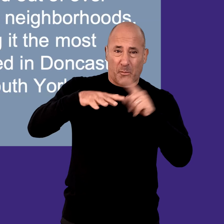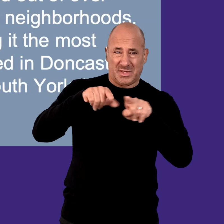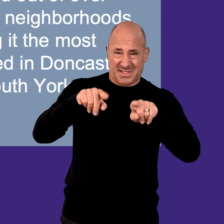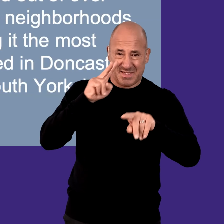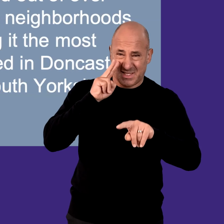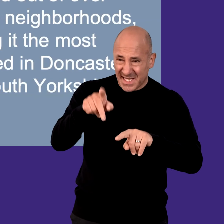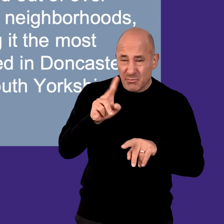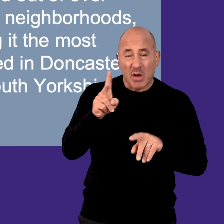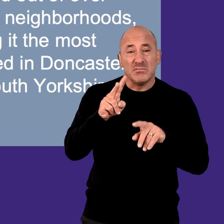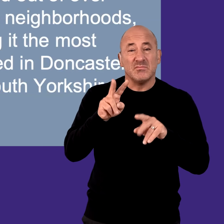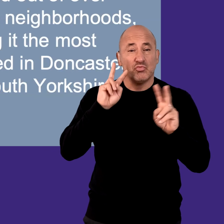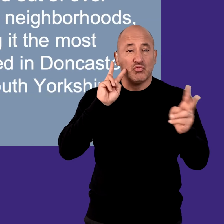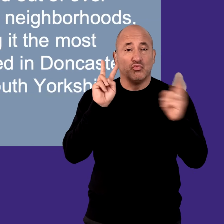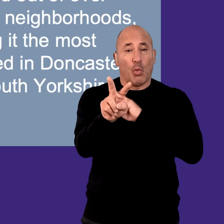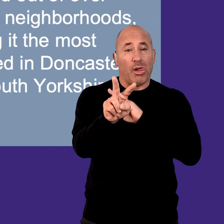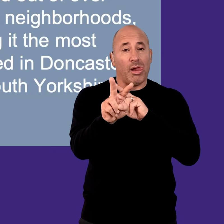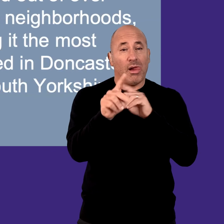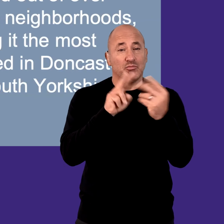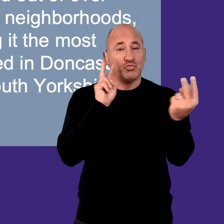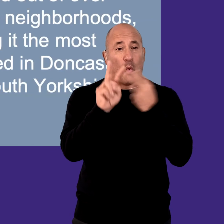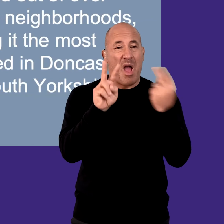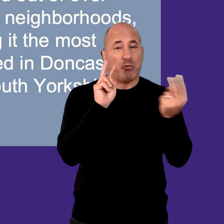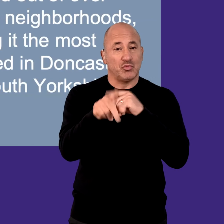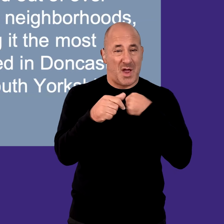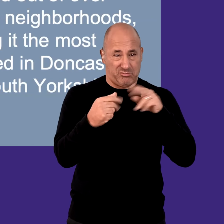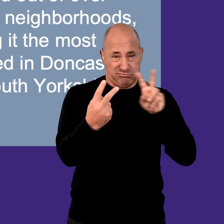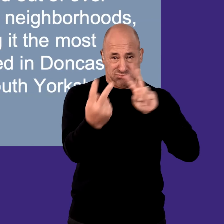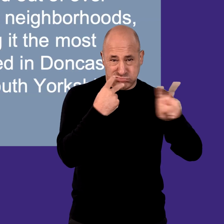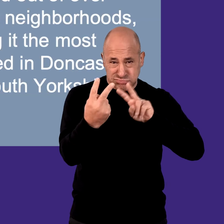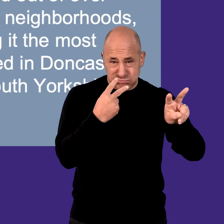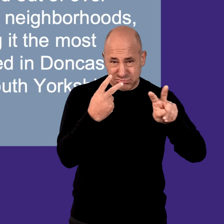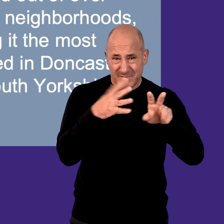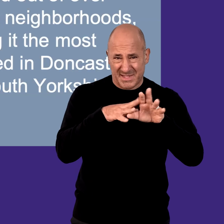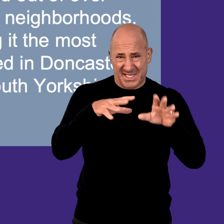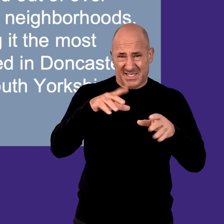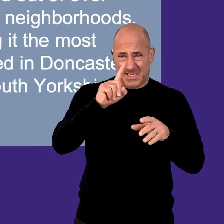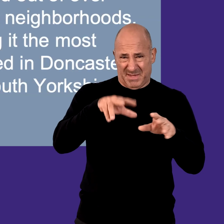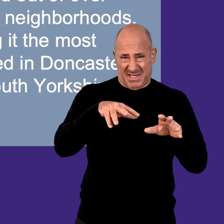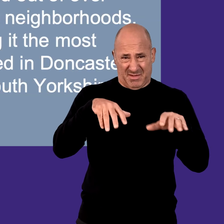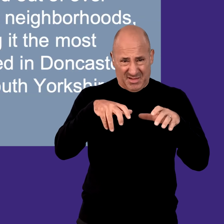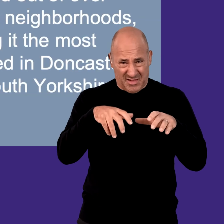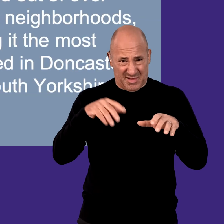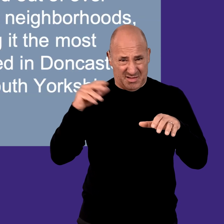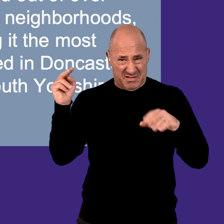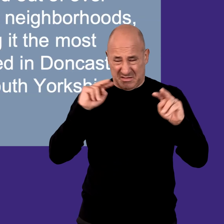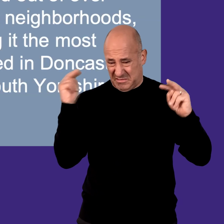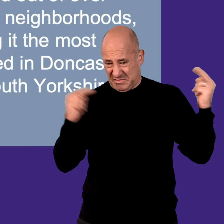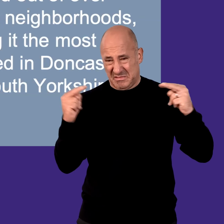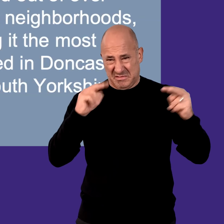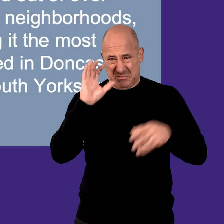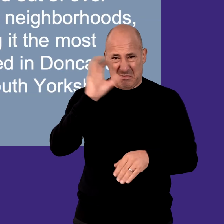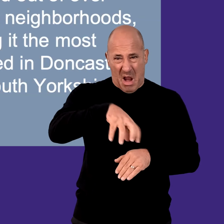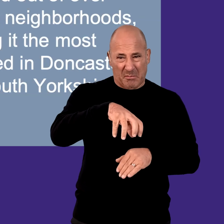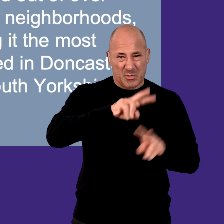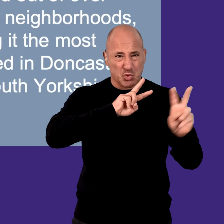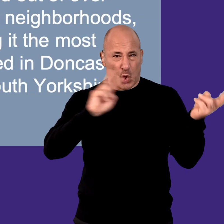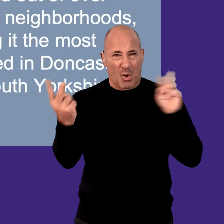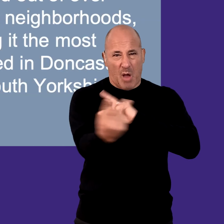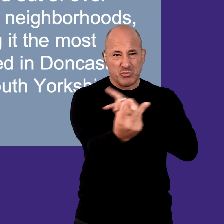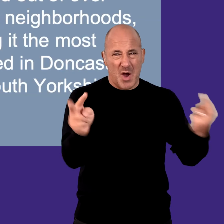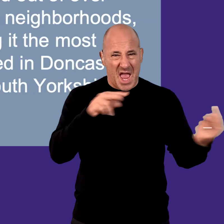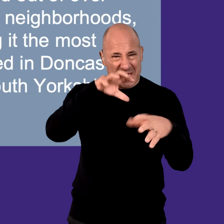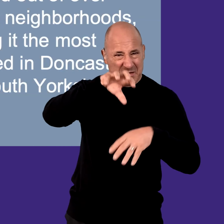community itself, as you can see, is surrounded by a dual carriageway, making it an estate that people very much view from the